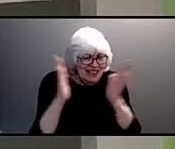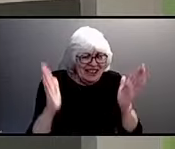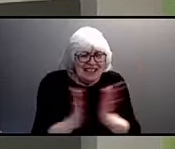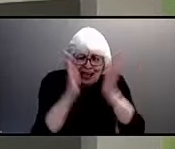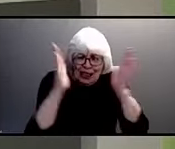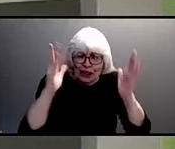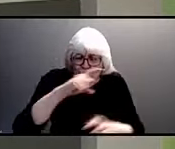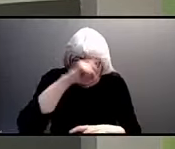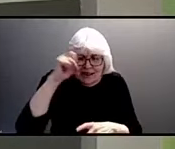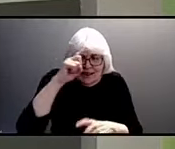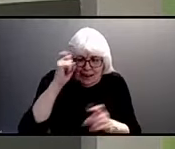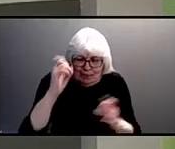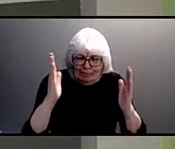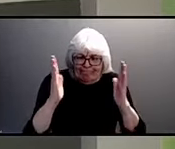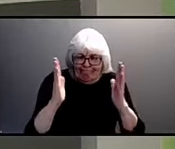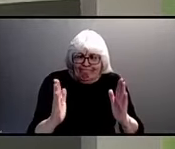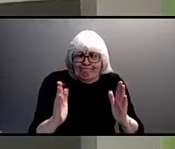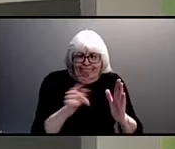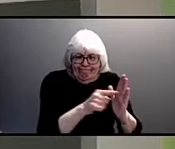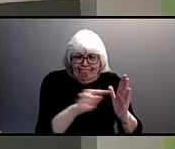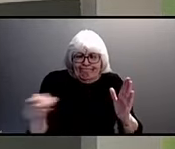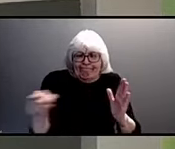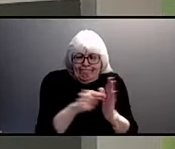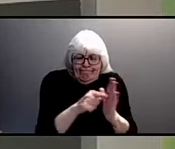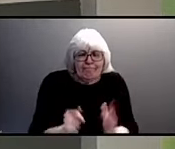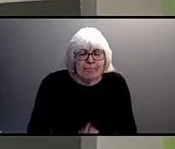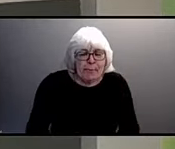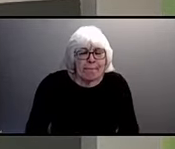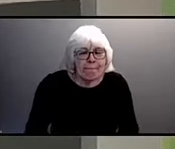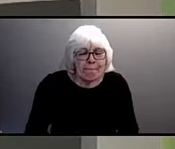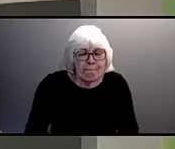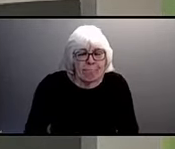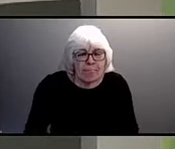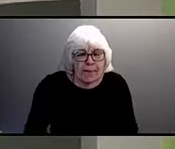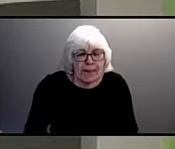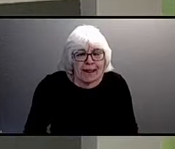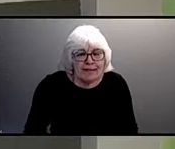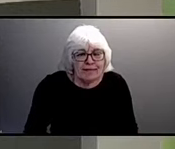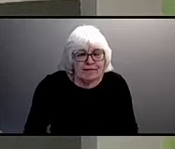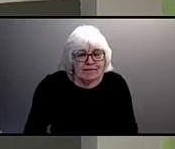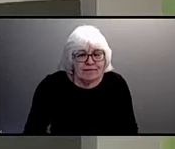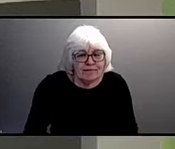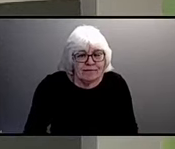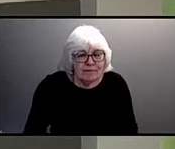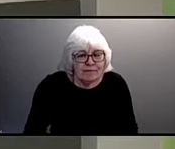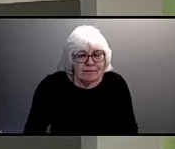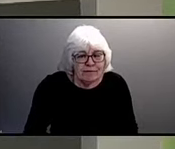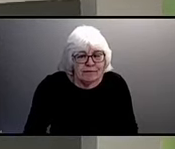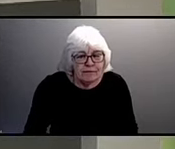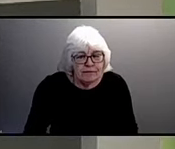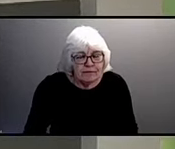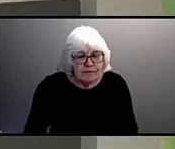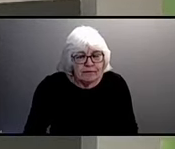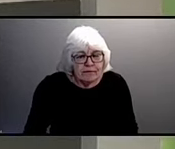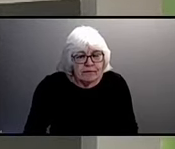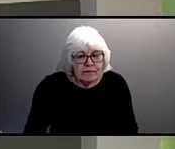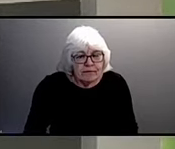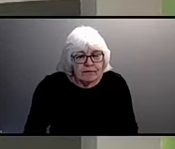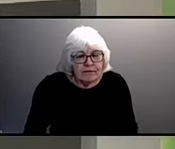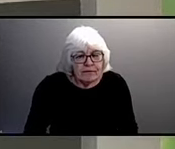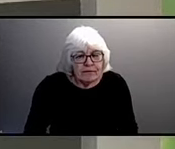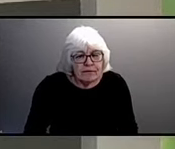Breton? Well, oh, yes, hi. Sorry. Just looking for confirmation as to the number of heavily damaged or